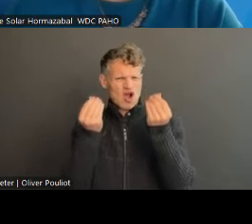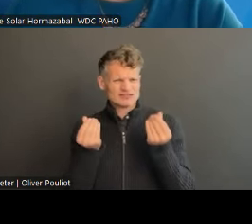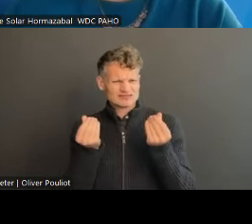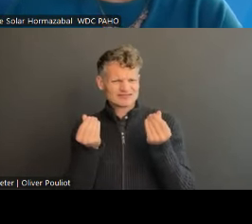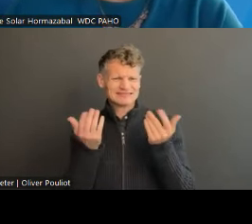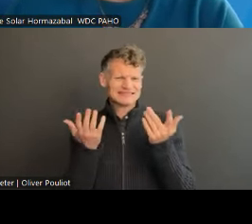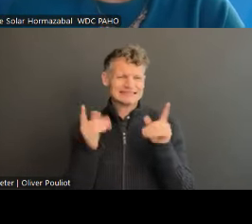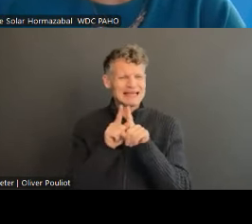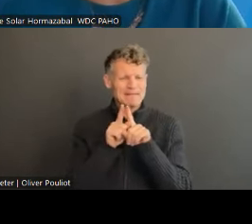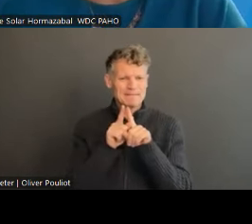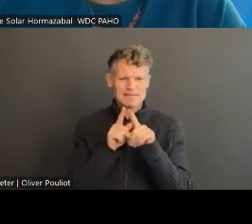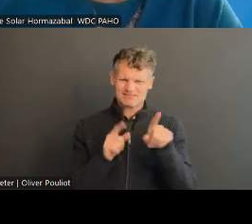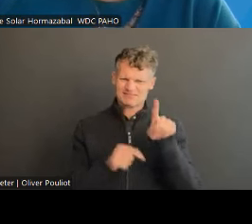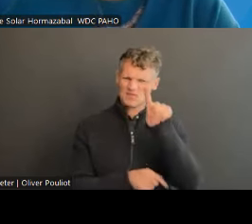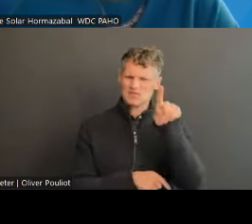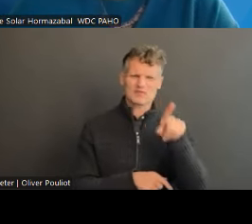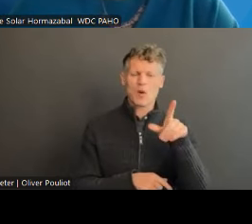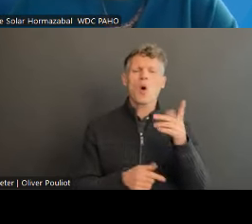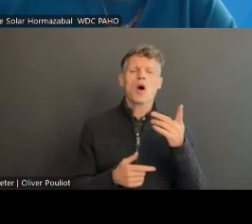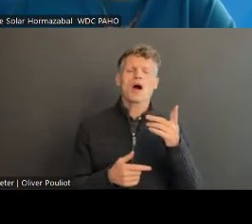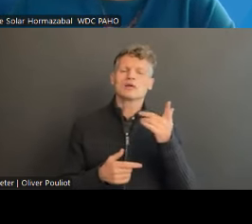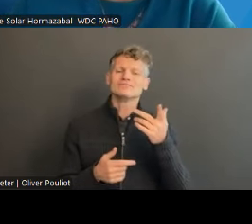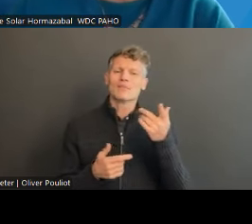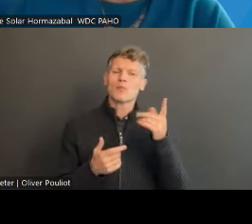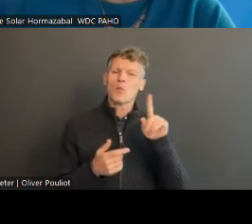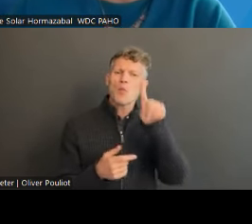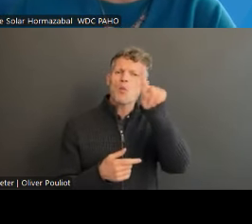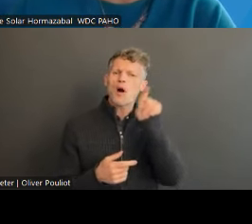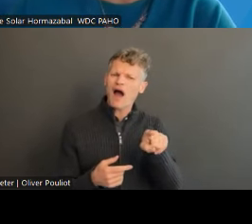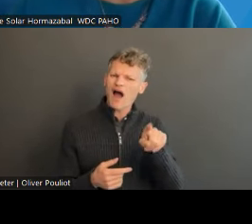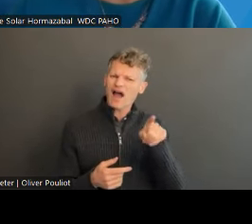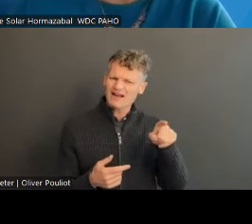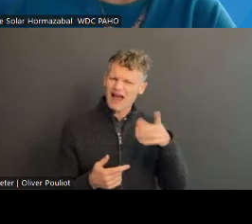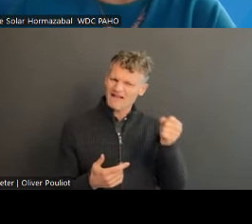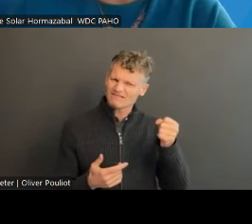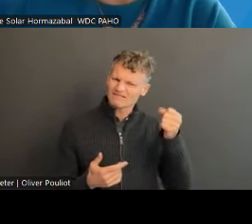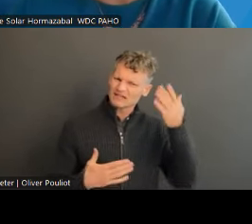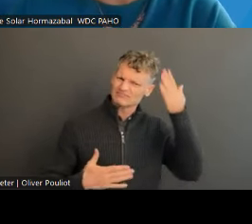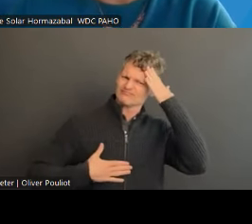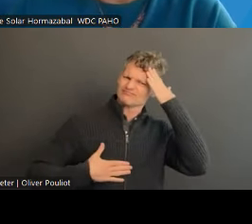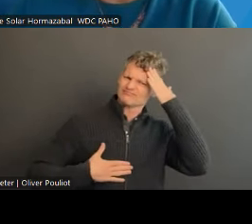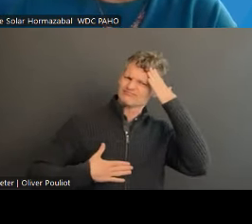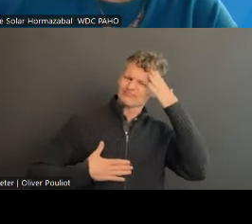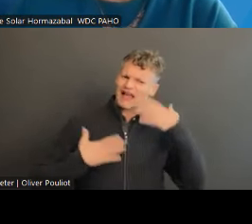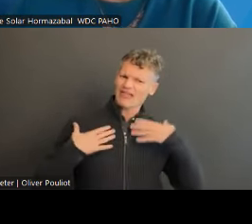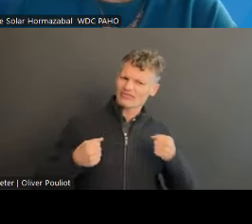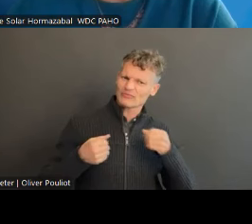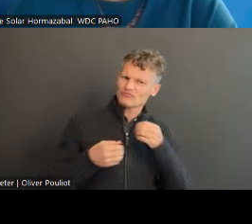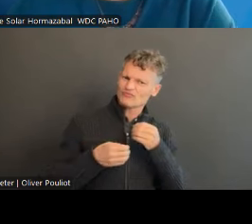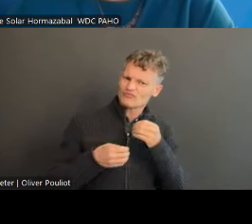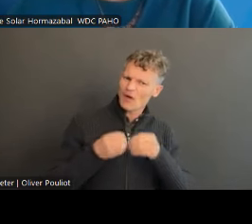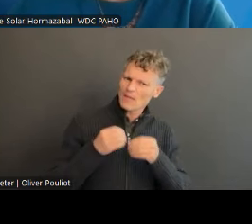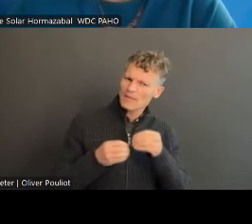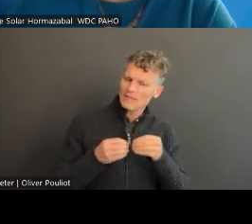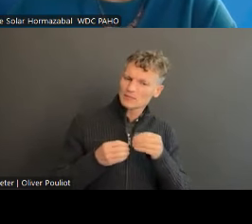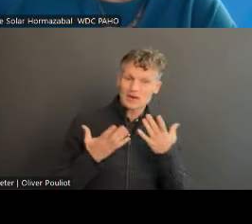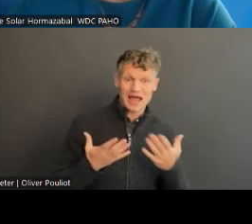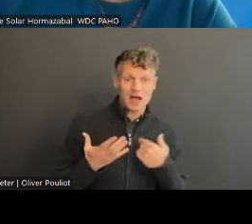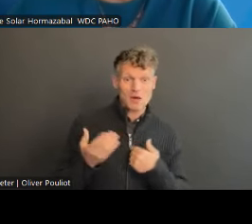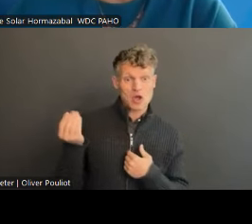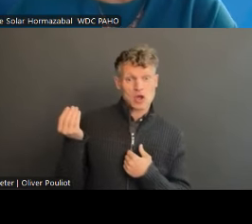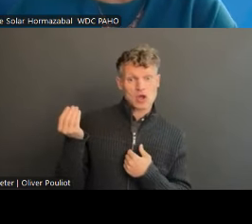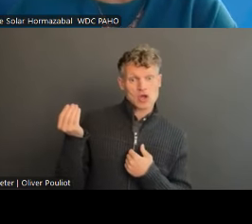problem? en eso que nos Then referimos a la causa de we las causas, establish ¿cierto?, que the refería Rose difference hace here. We talk muchos about the años. cause of the ¿Por cause. qué esta This is something that población o we've been grupo talking